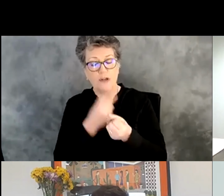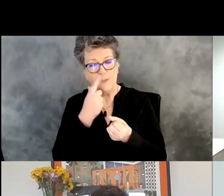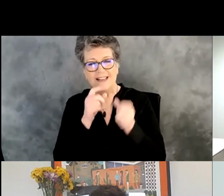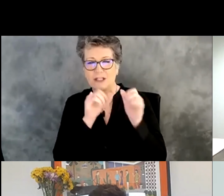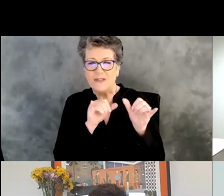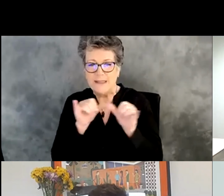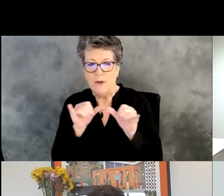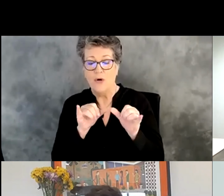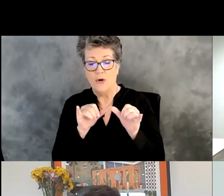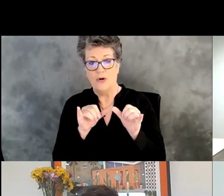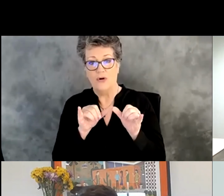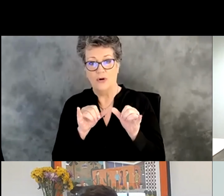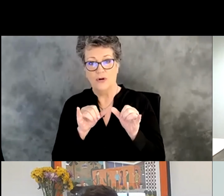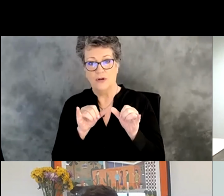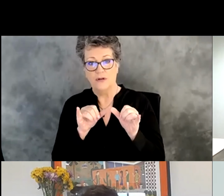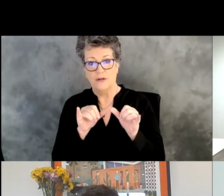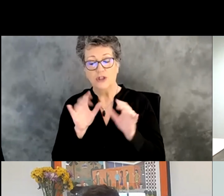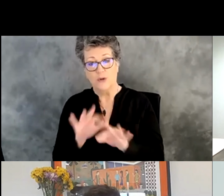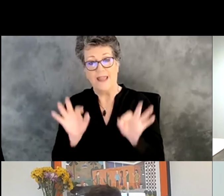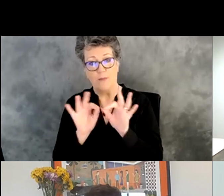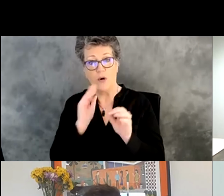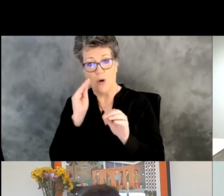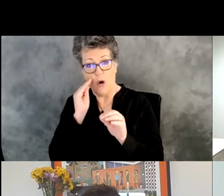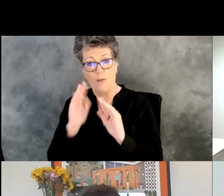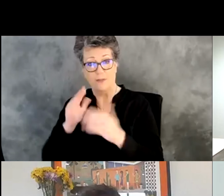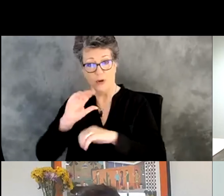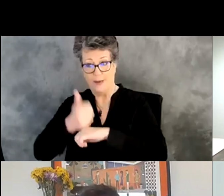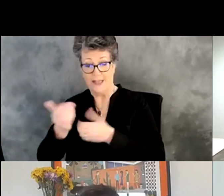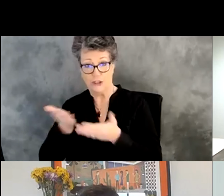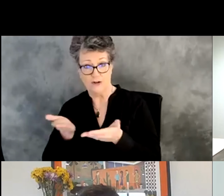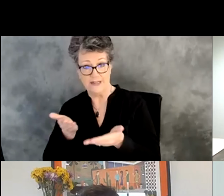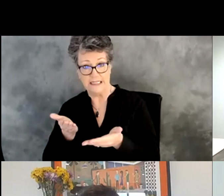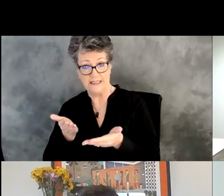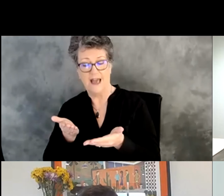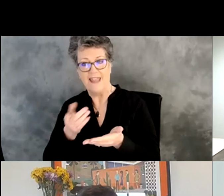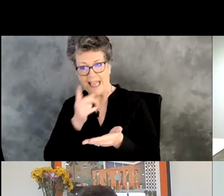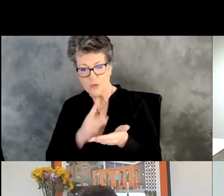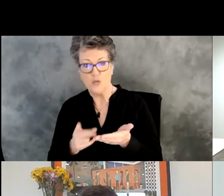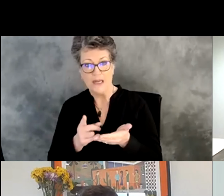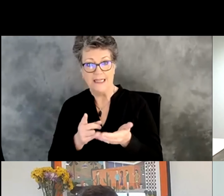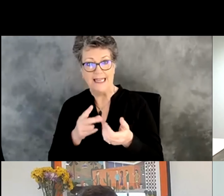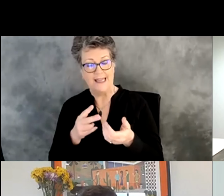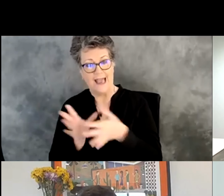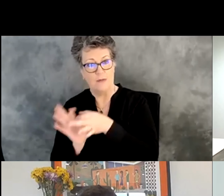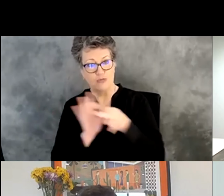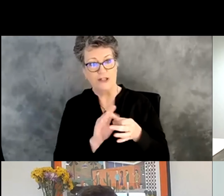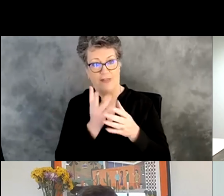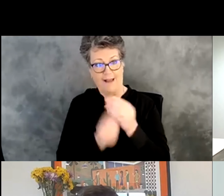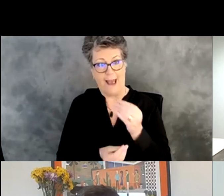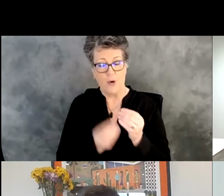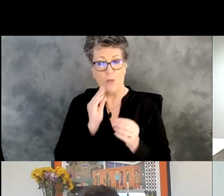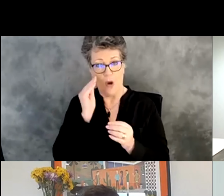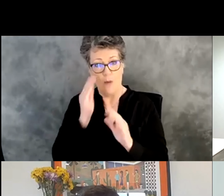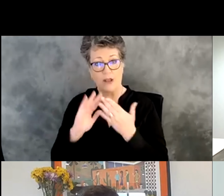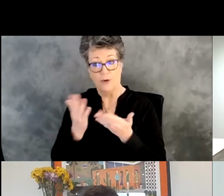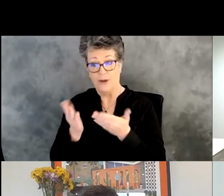similar to these important home and community-based services, they can really bridge the gaps when home and community-based